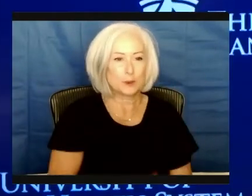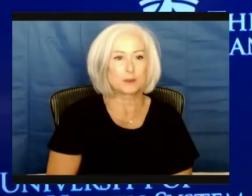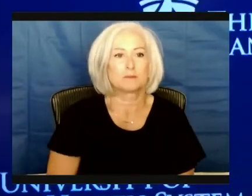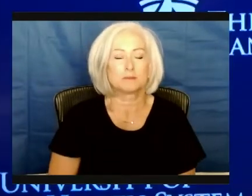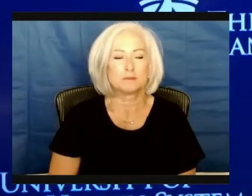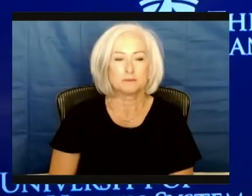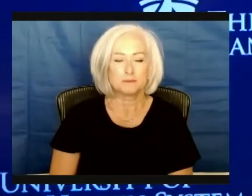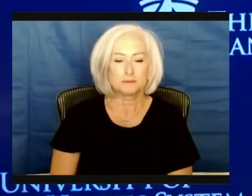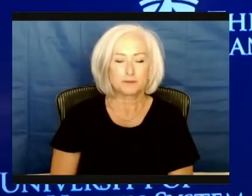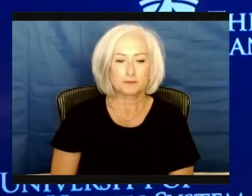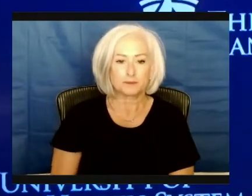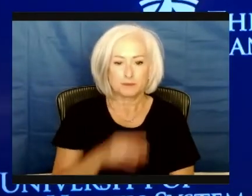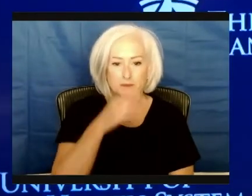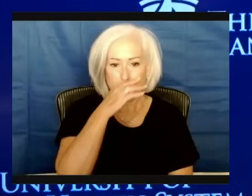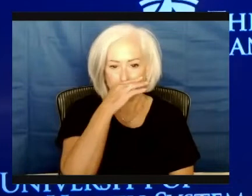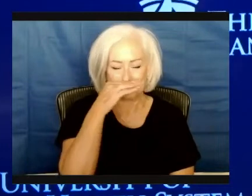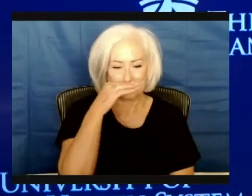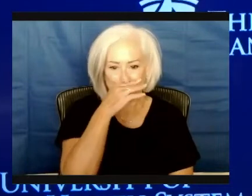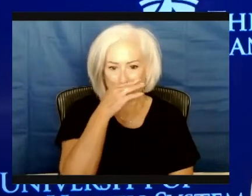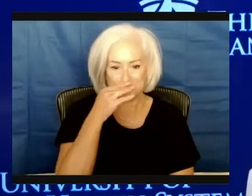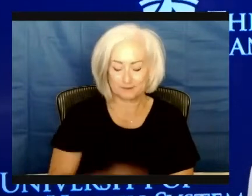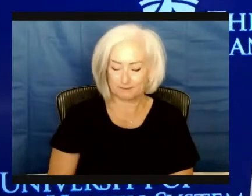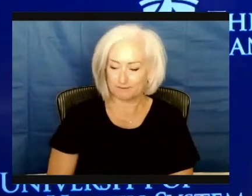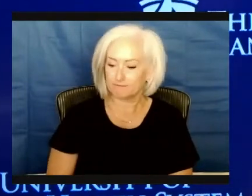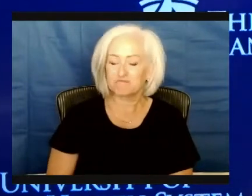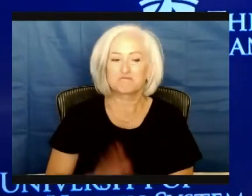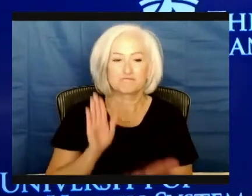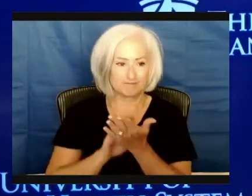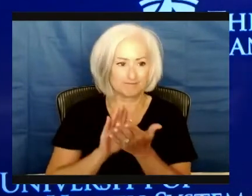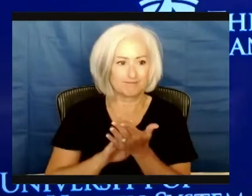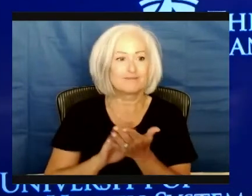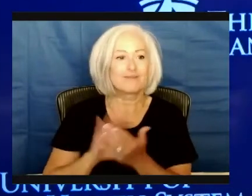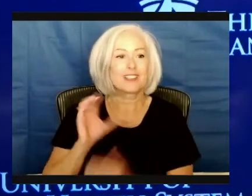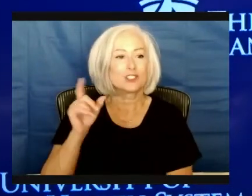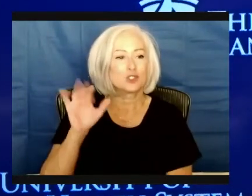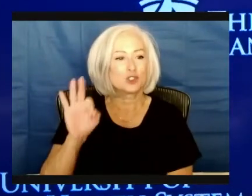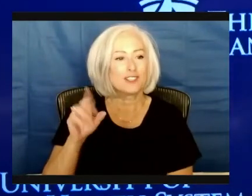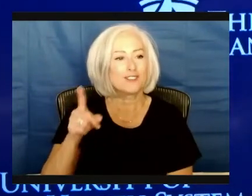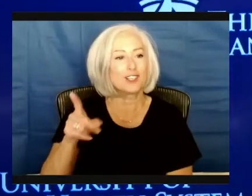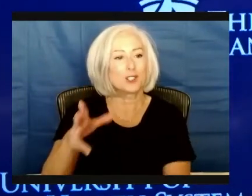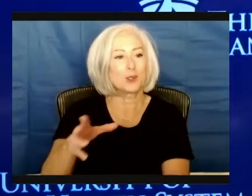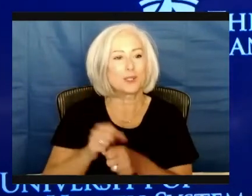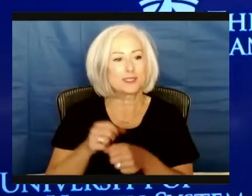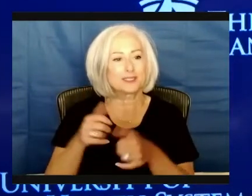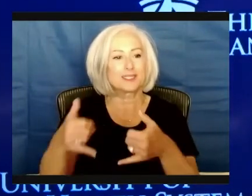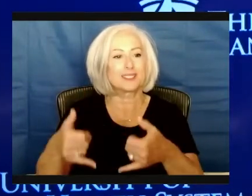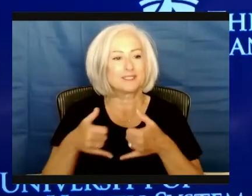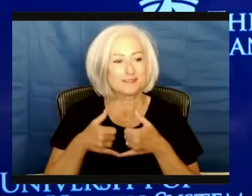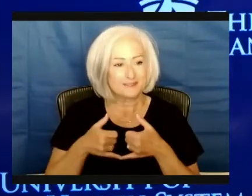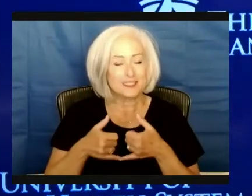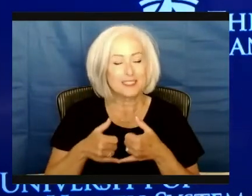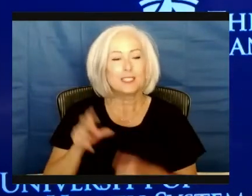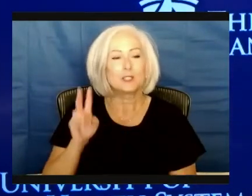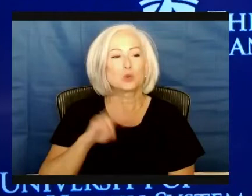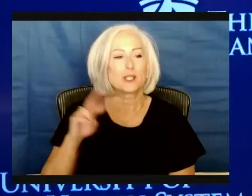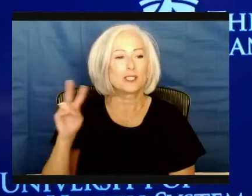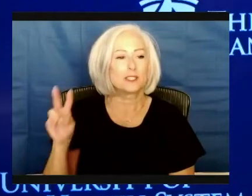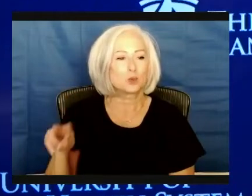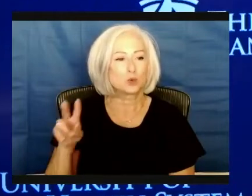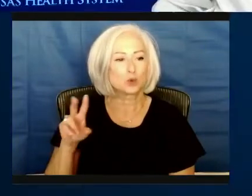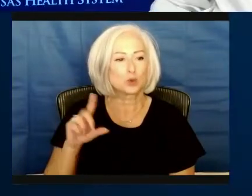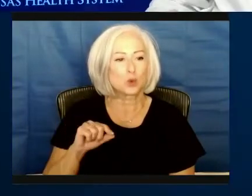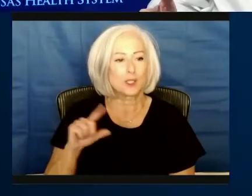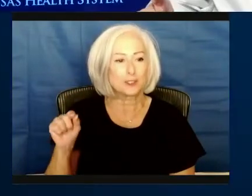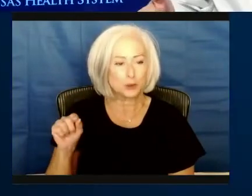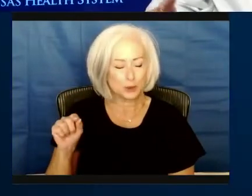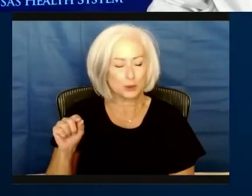Yeah, Chief, and just a shout out to you. You also got the 2022 Leadership Award from the Metropolitan Area